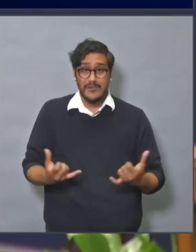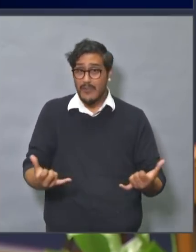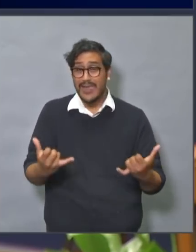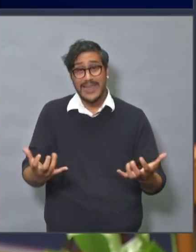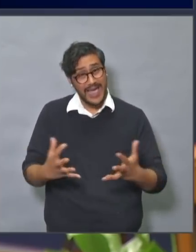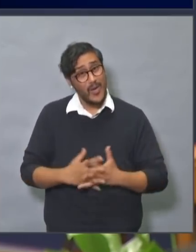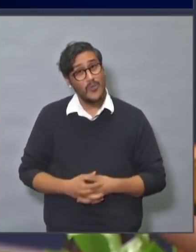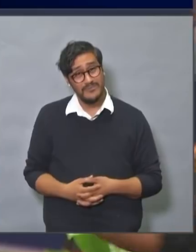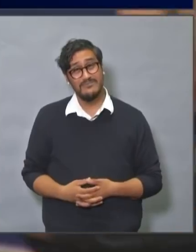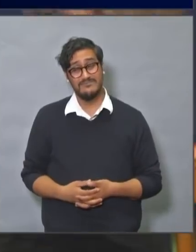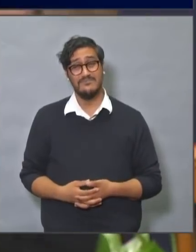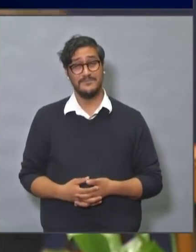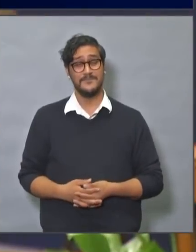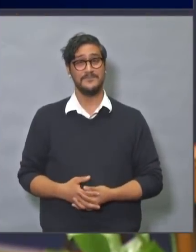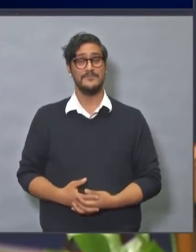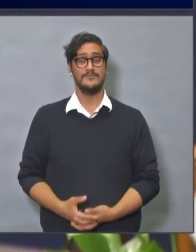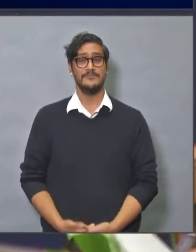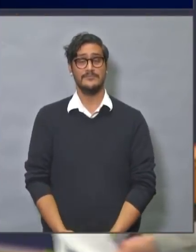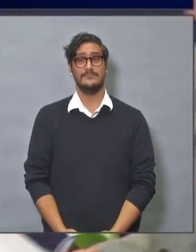question.